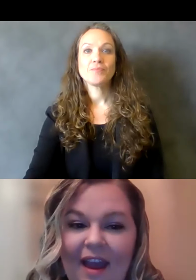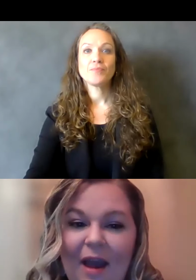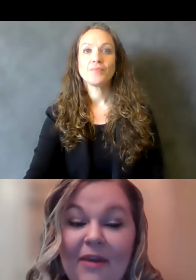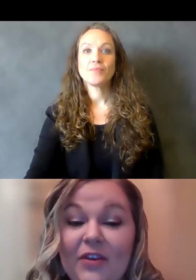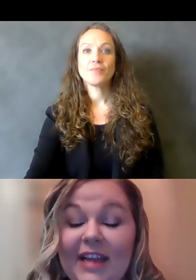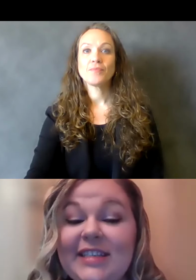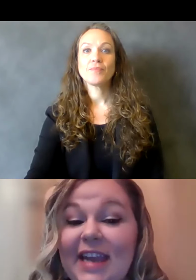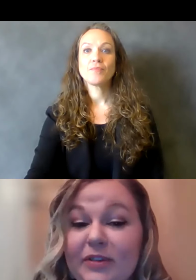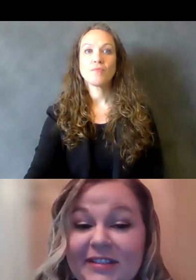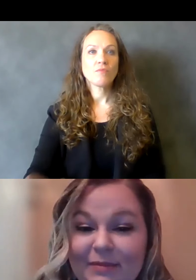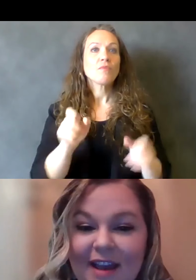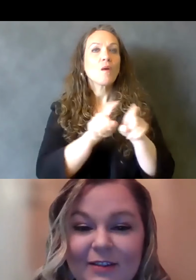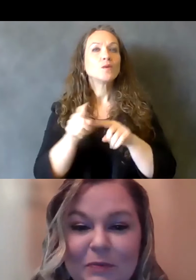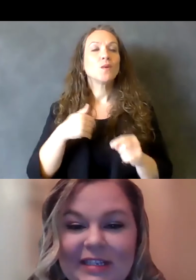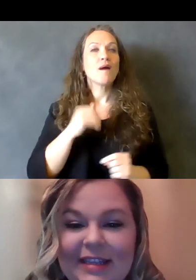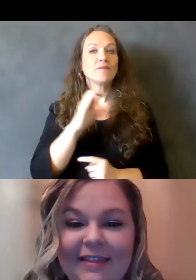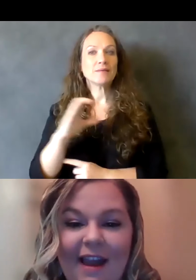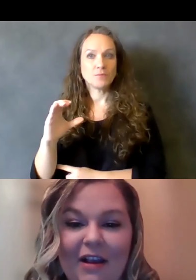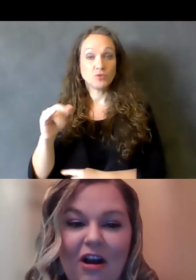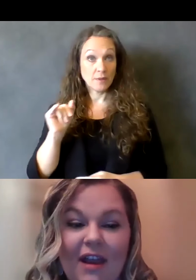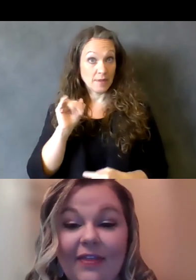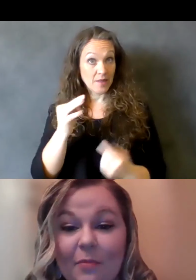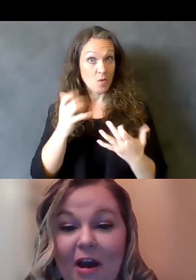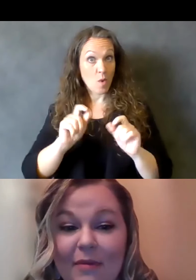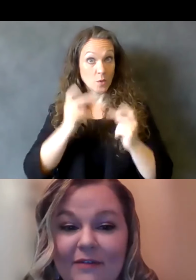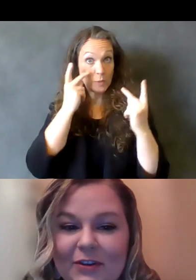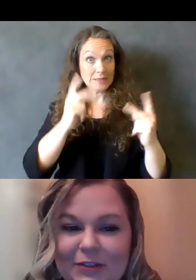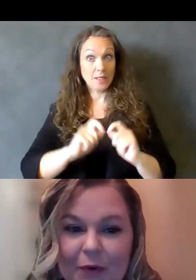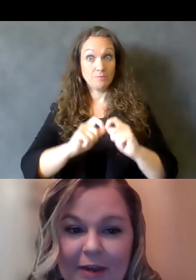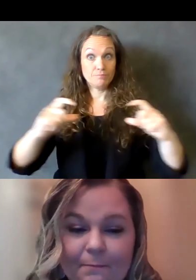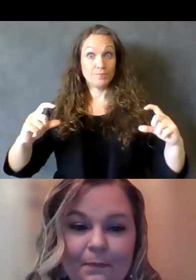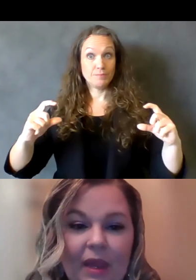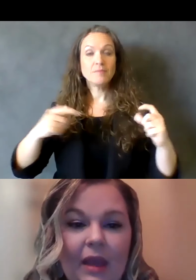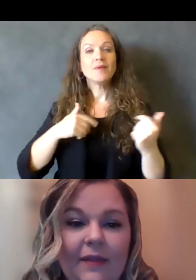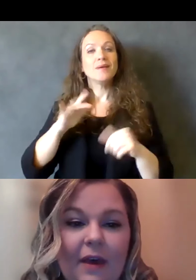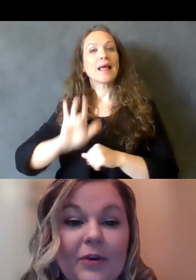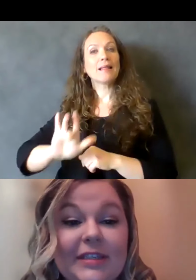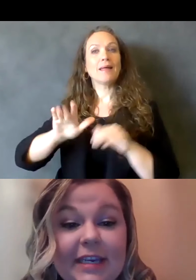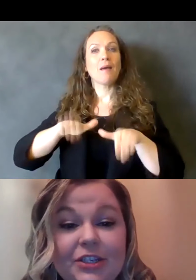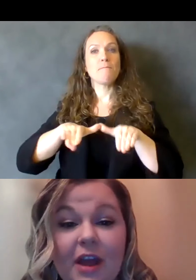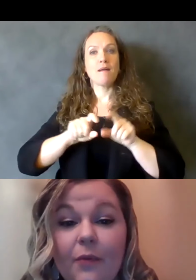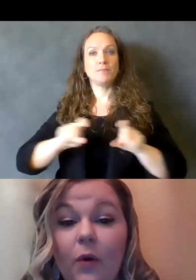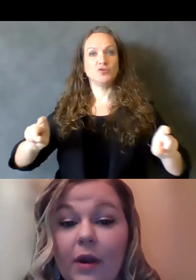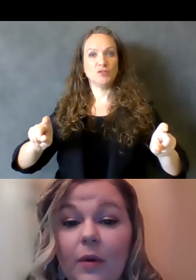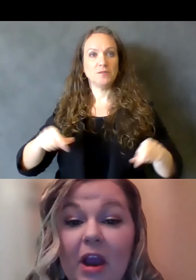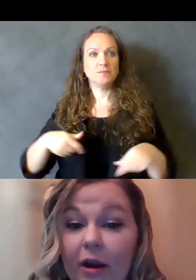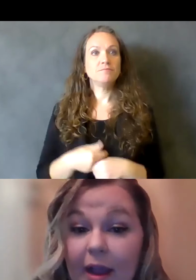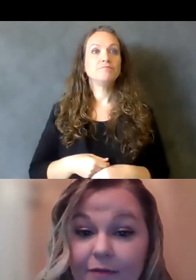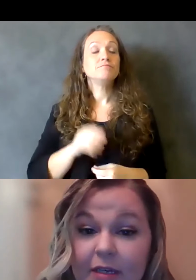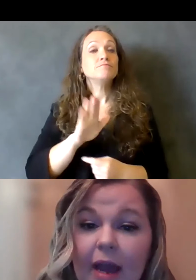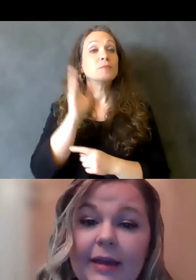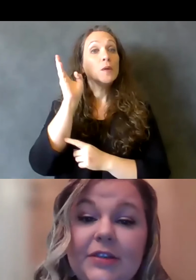captioning. If you'd like to enable subtitles, please select the icon at the bottom of your screen. The presentation and recording